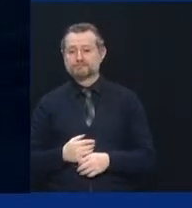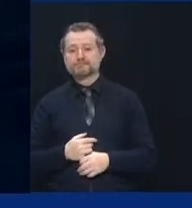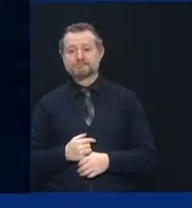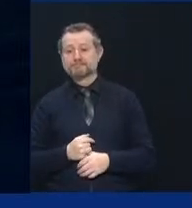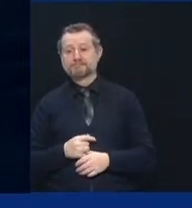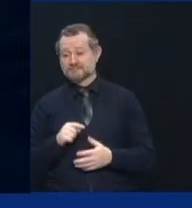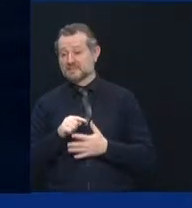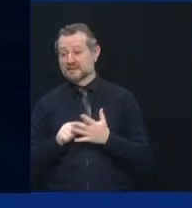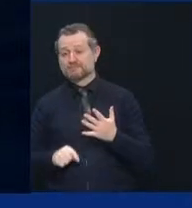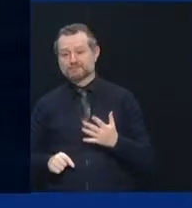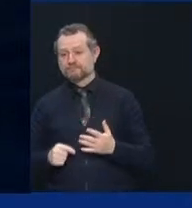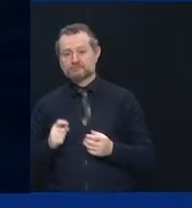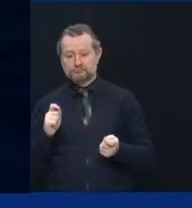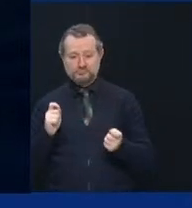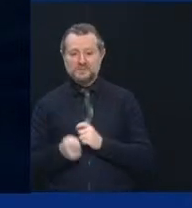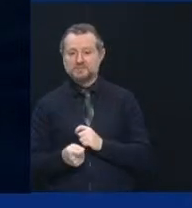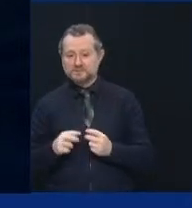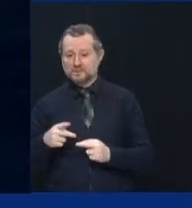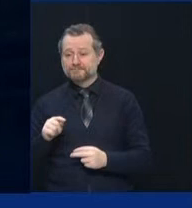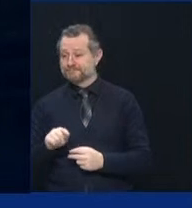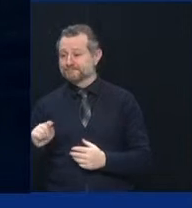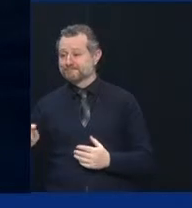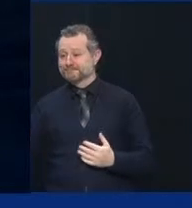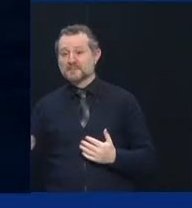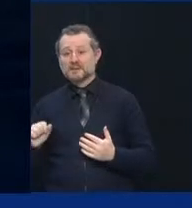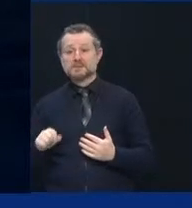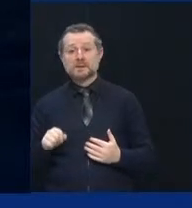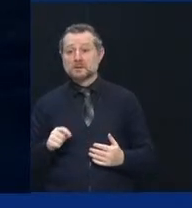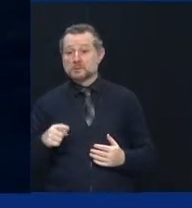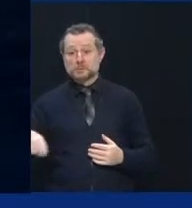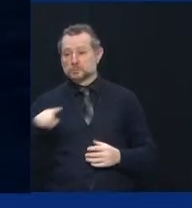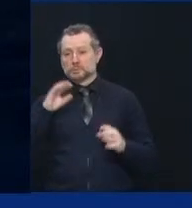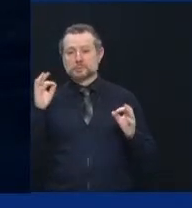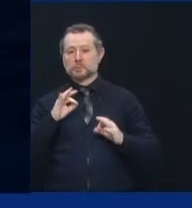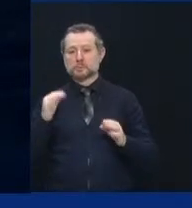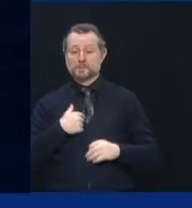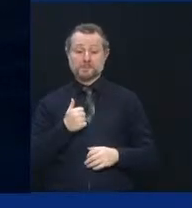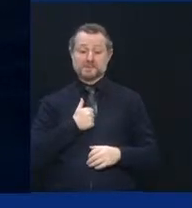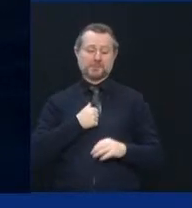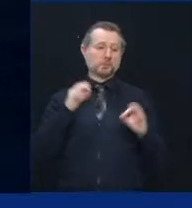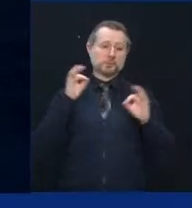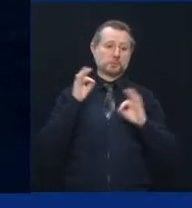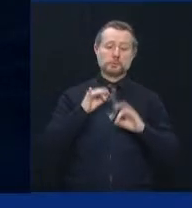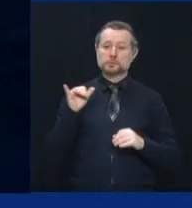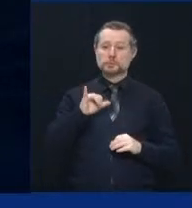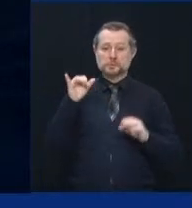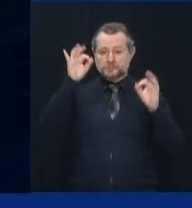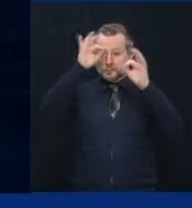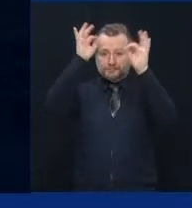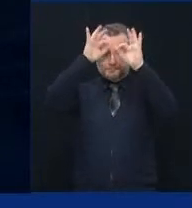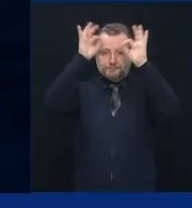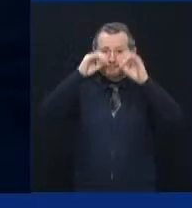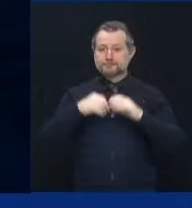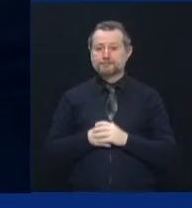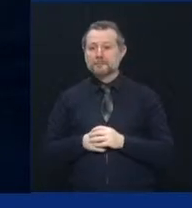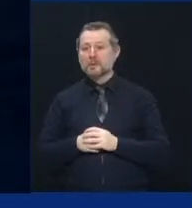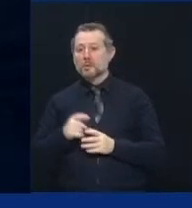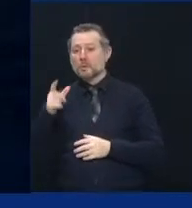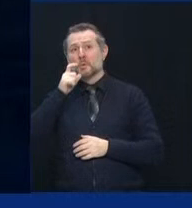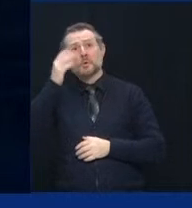changed. They said this, and then they changed, because they don't know, and I don't know. And she said to me, well, if you don't know, who